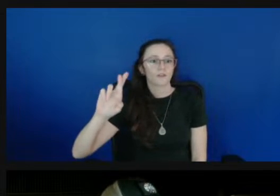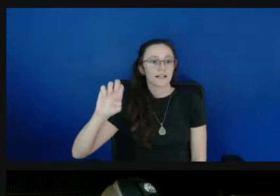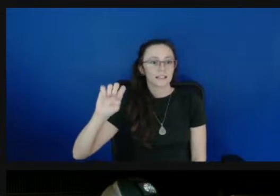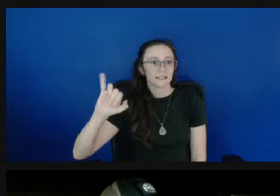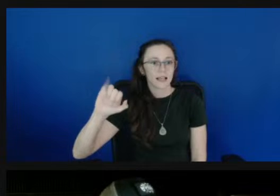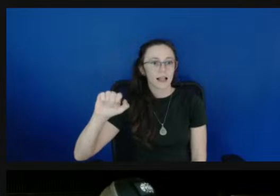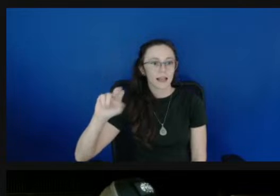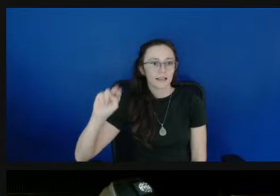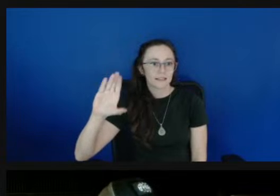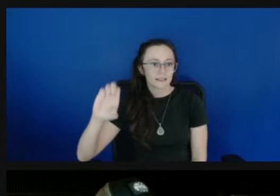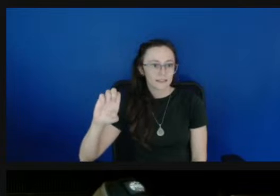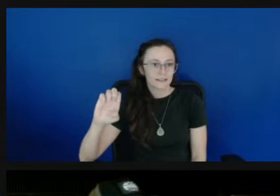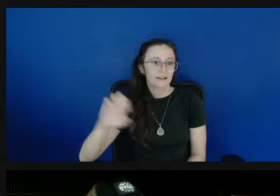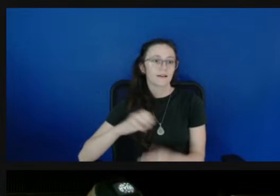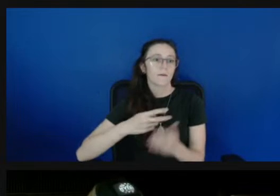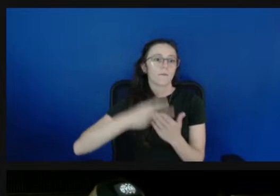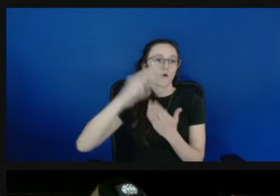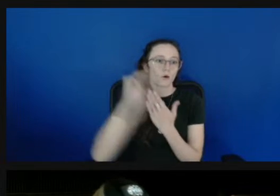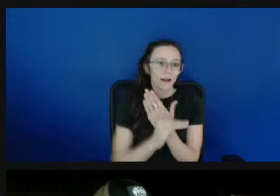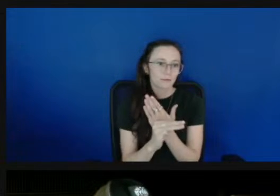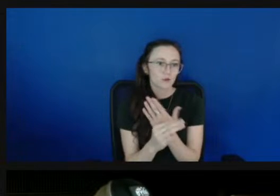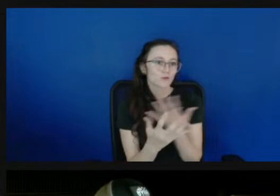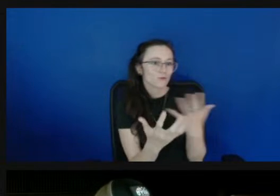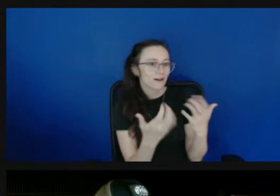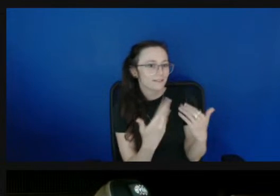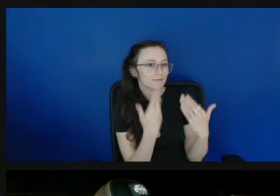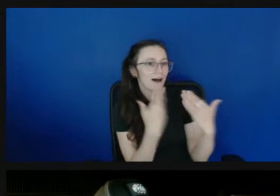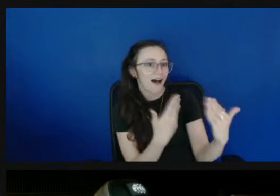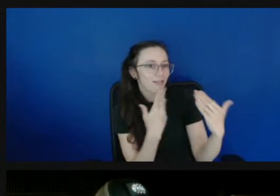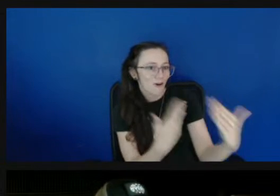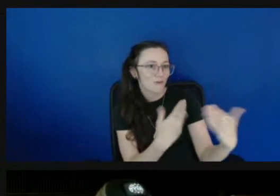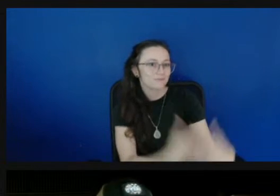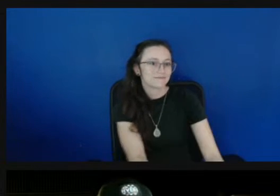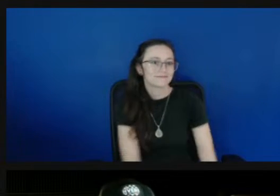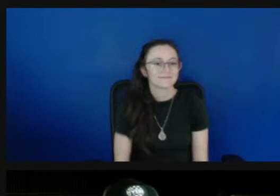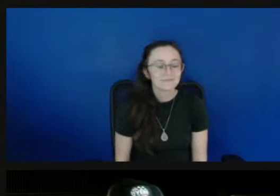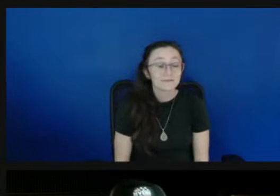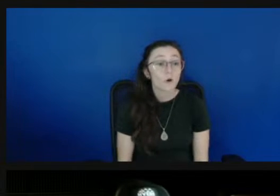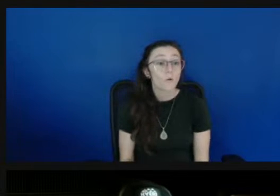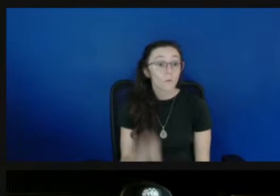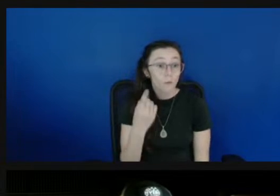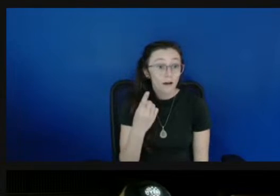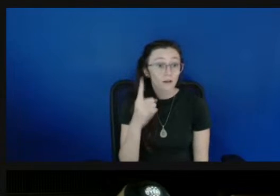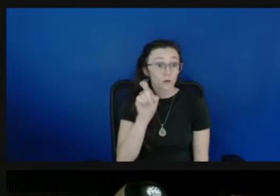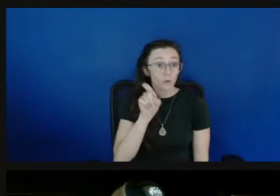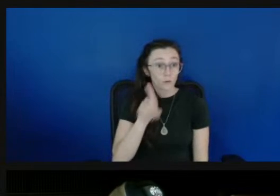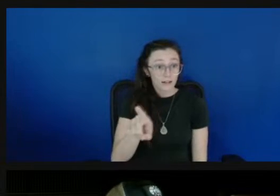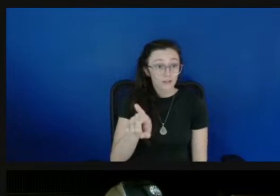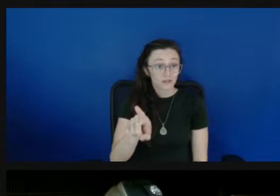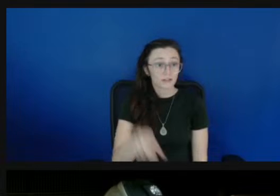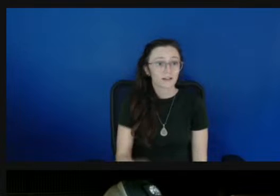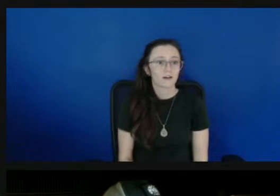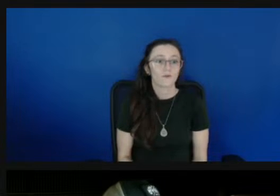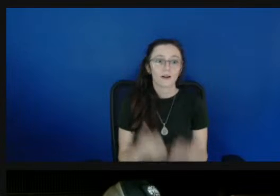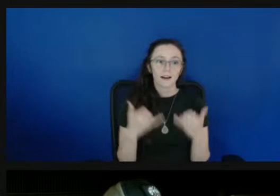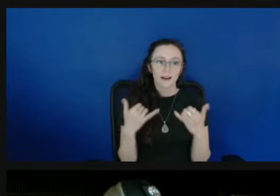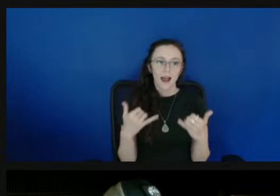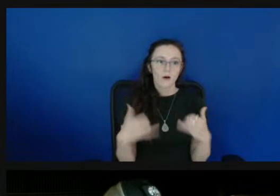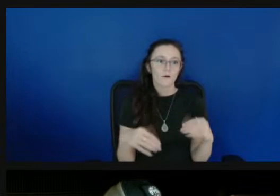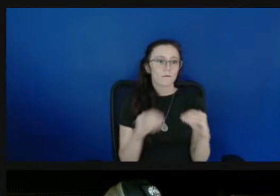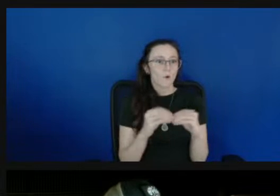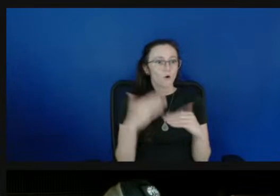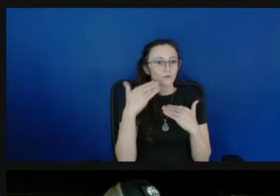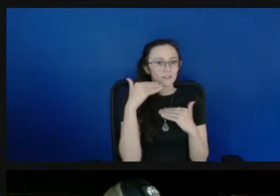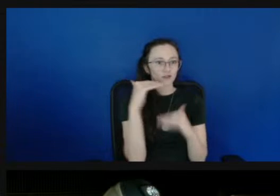to mahalo them. And I do have one question. We are restricted now a little bit with